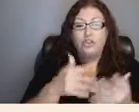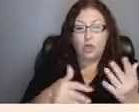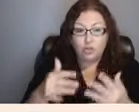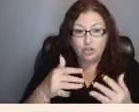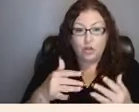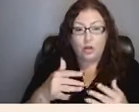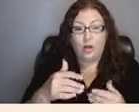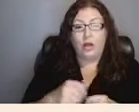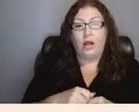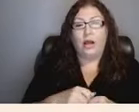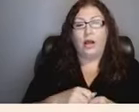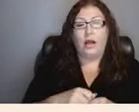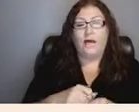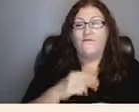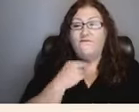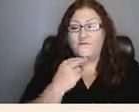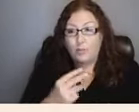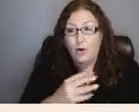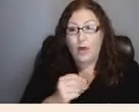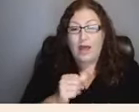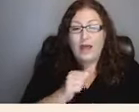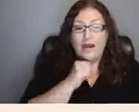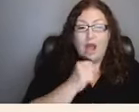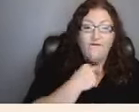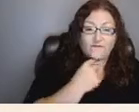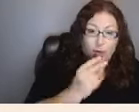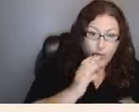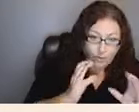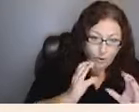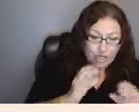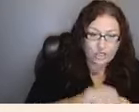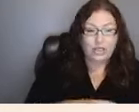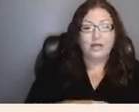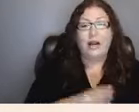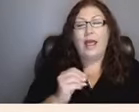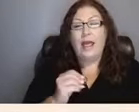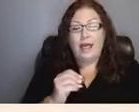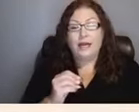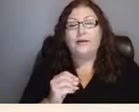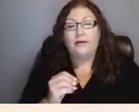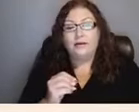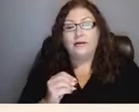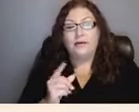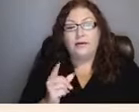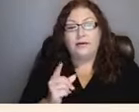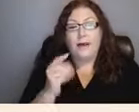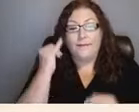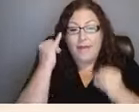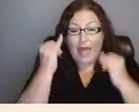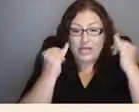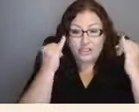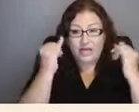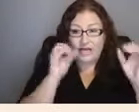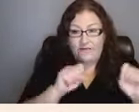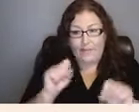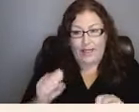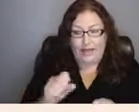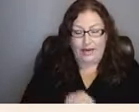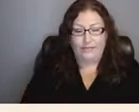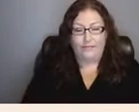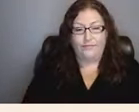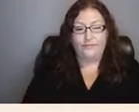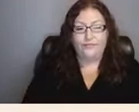in verbal and nonverbal communication, and impairments in imaginative ability. They